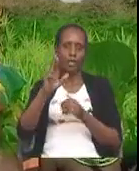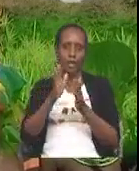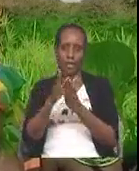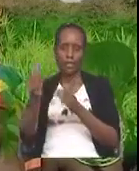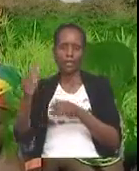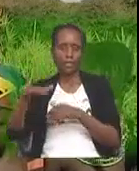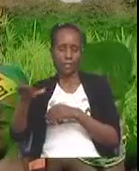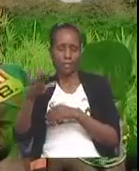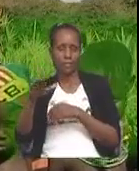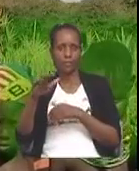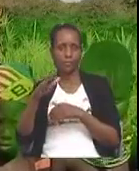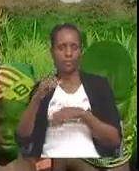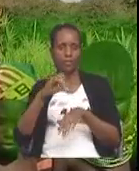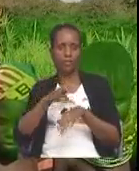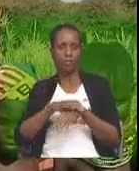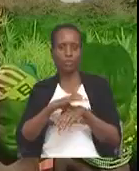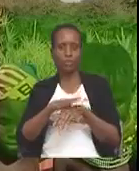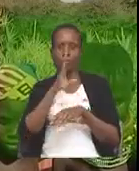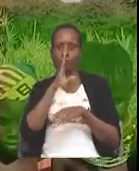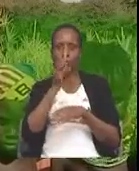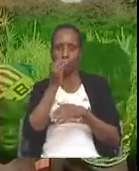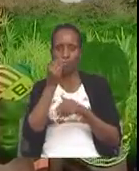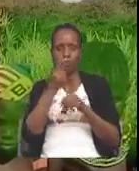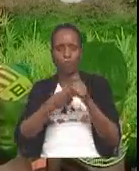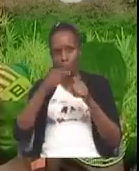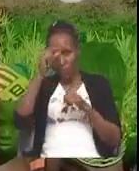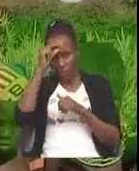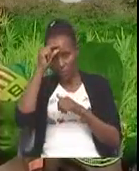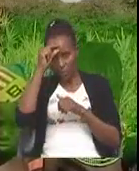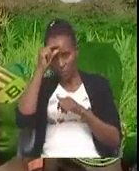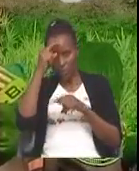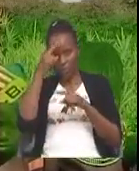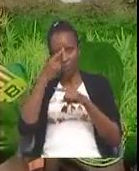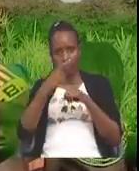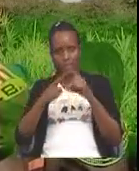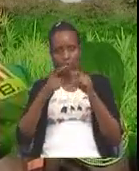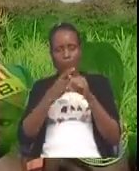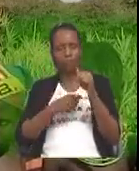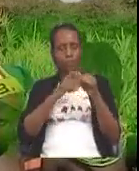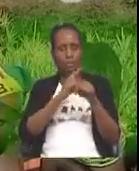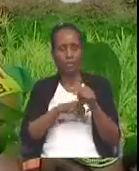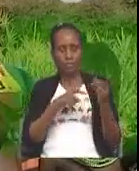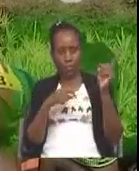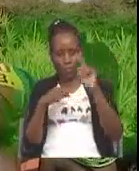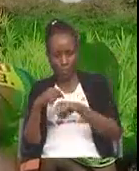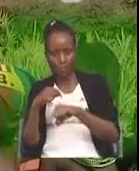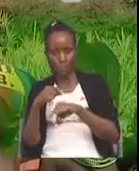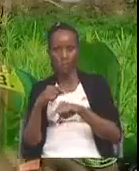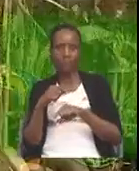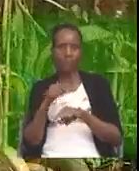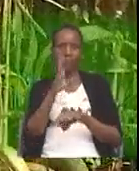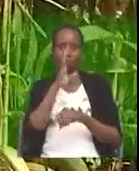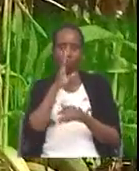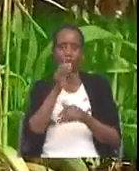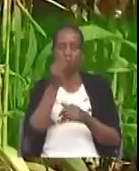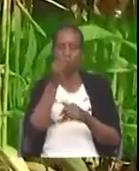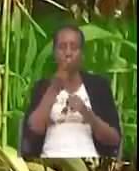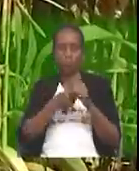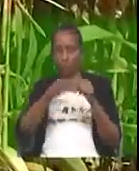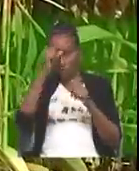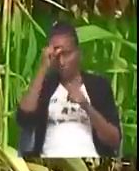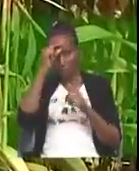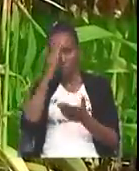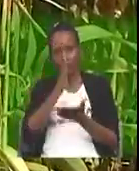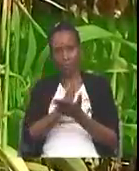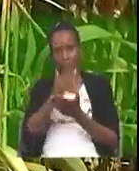areas, they used to receive relief food from the government. But since we came on board, relief supplies have not been